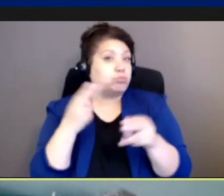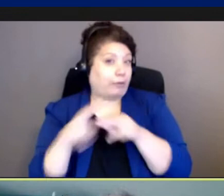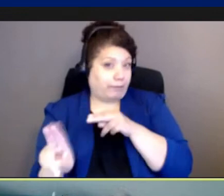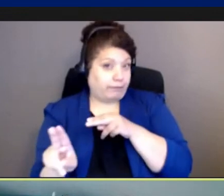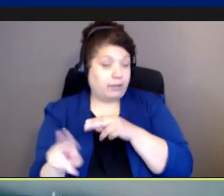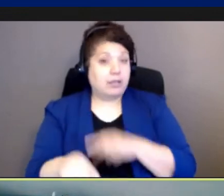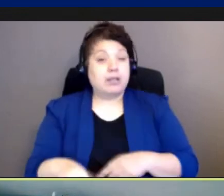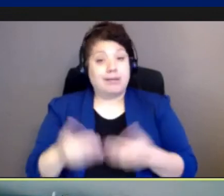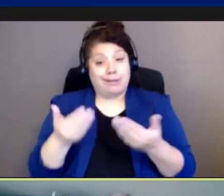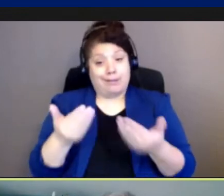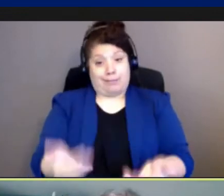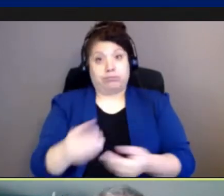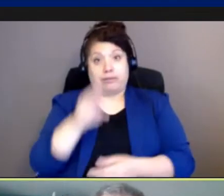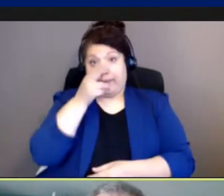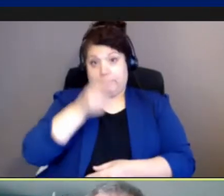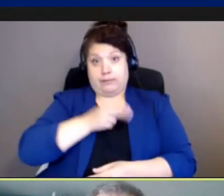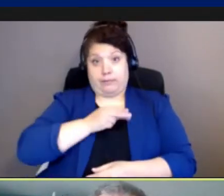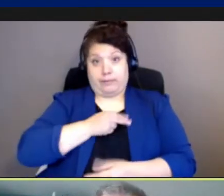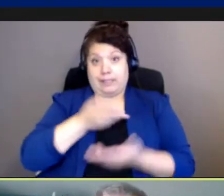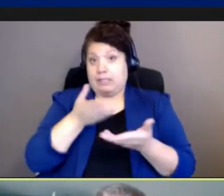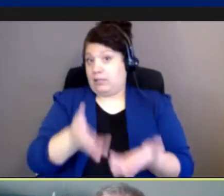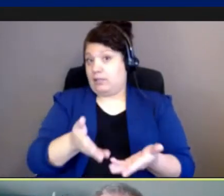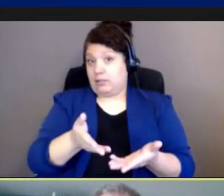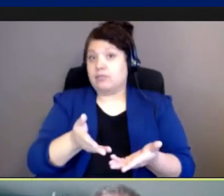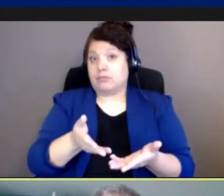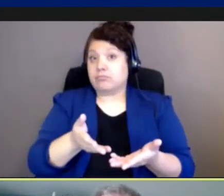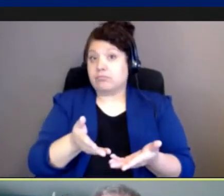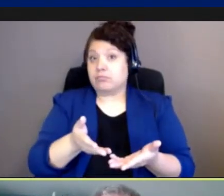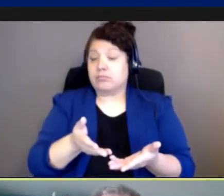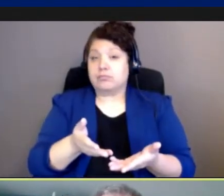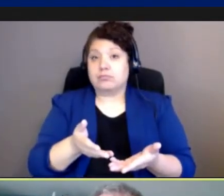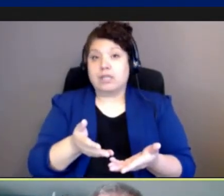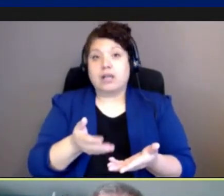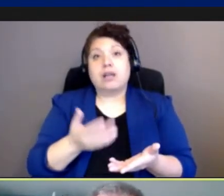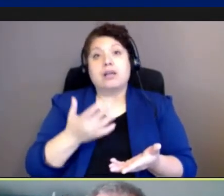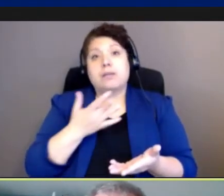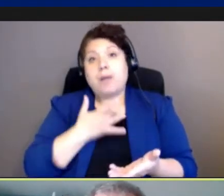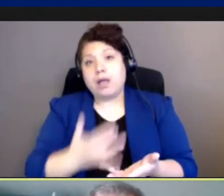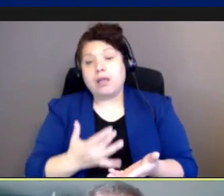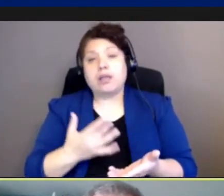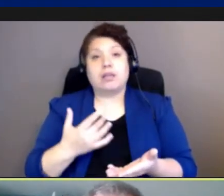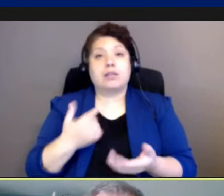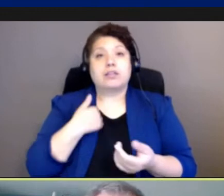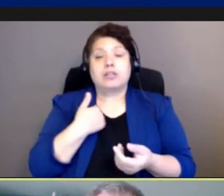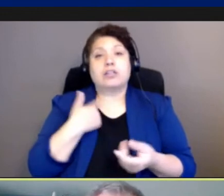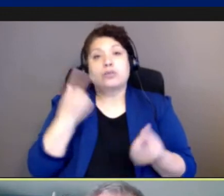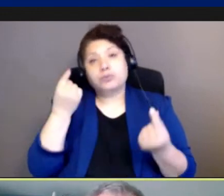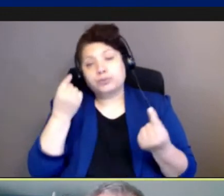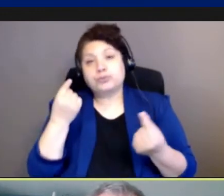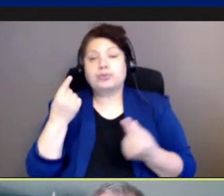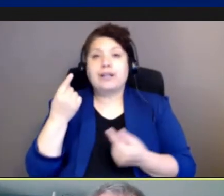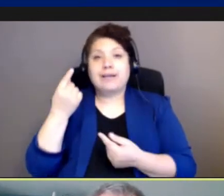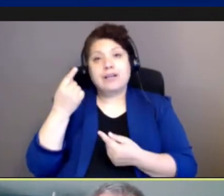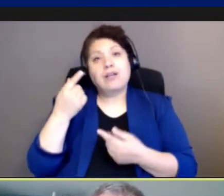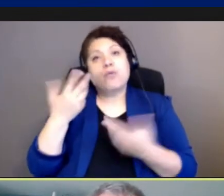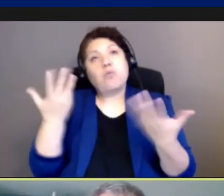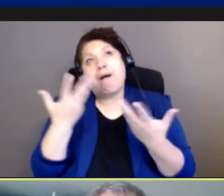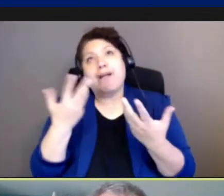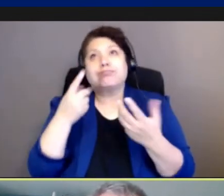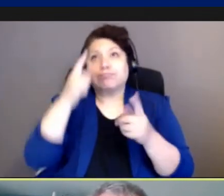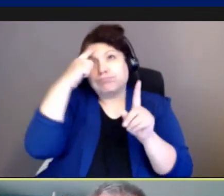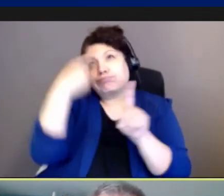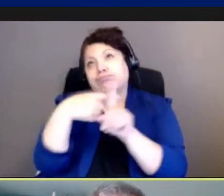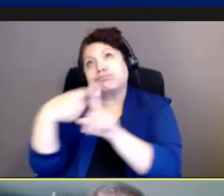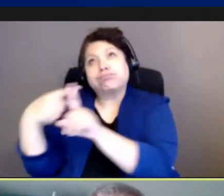weekend is the traditional time of year when we sit back and we think about what we're thankful for. And I can tell